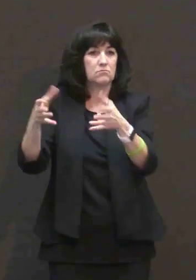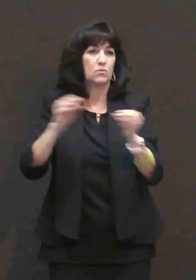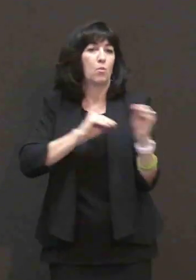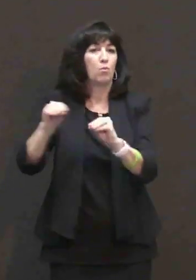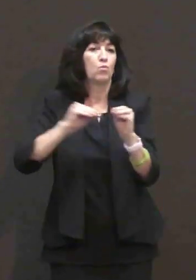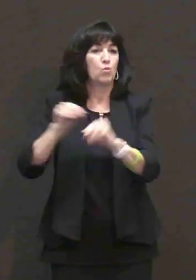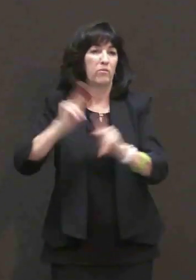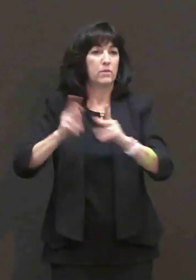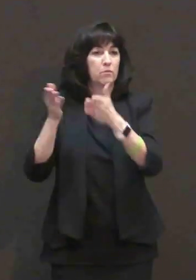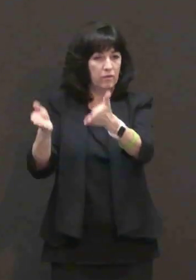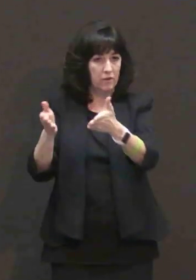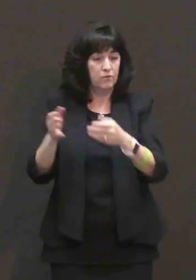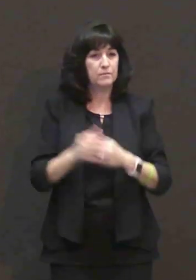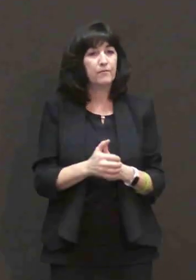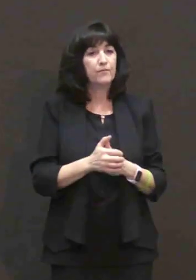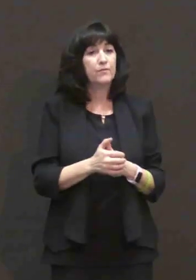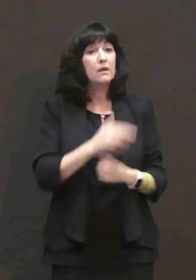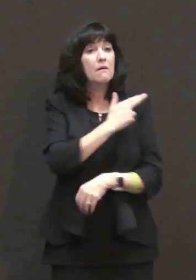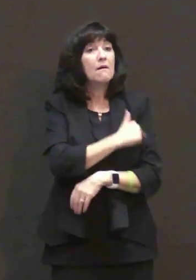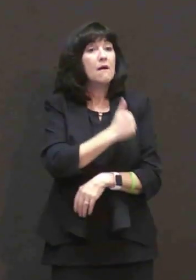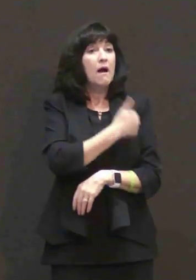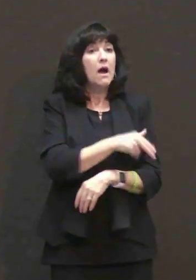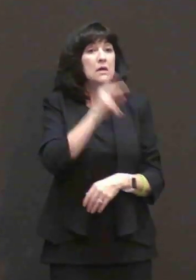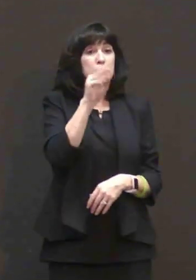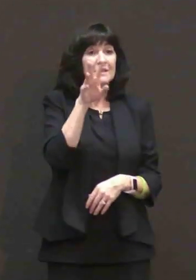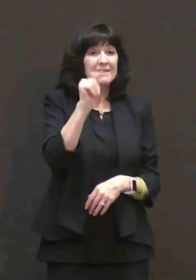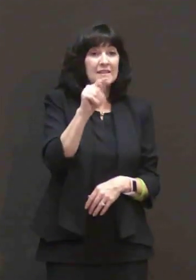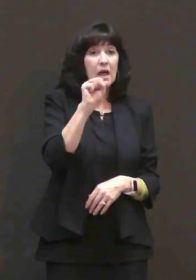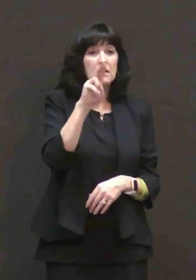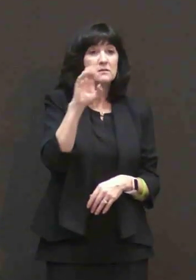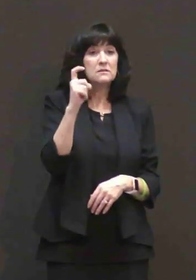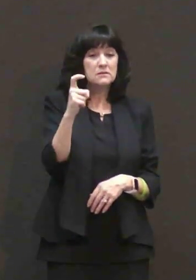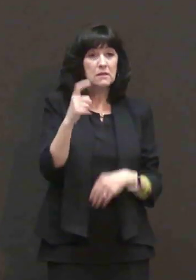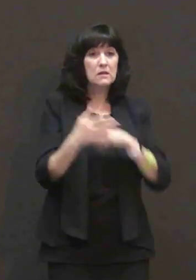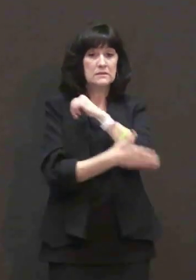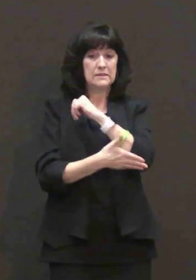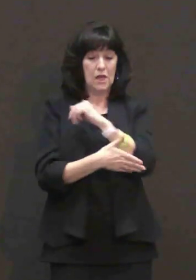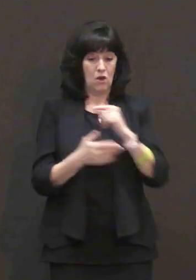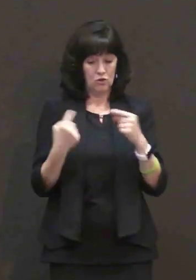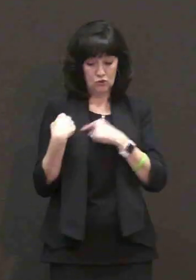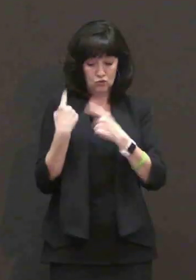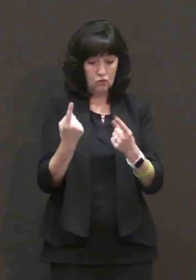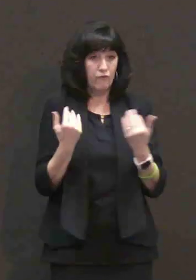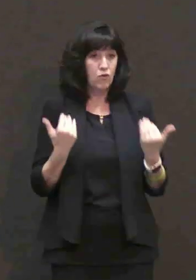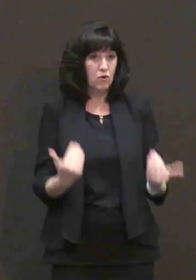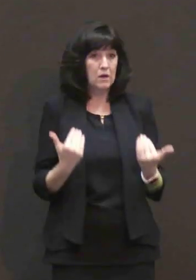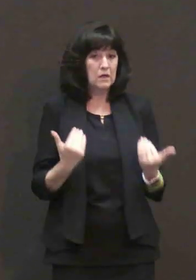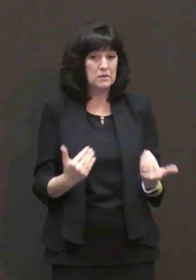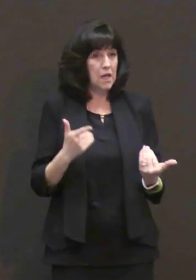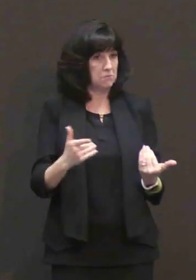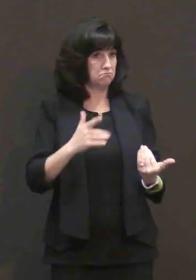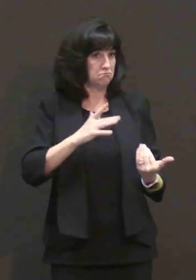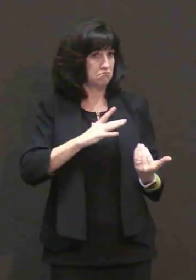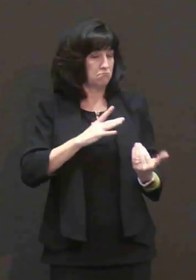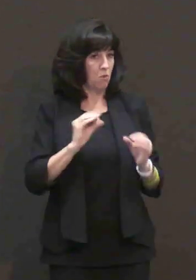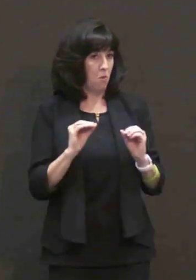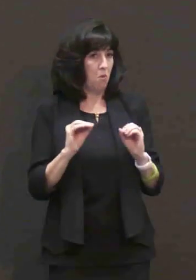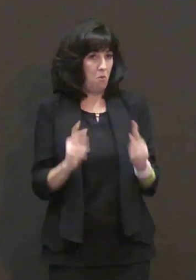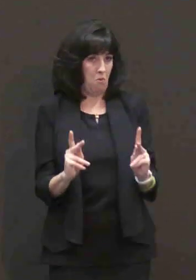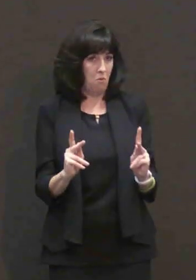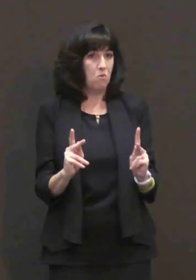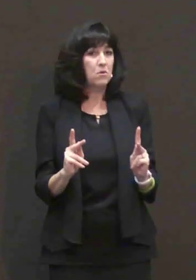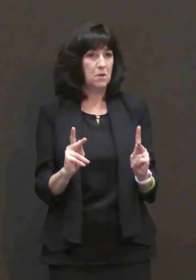Again, the hospitals are, they're good with how they are positioned today, and they're looking at what they could do